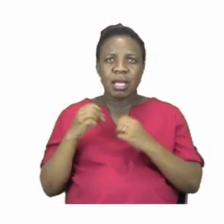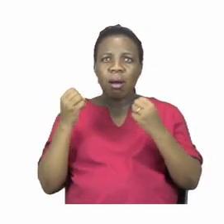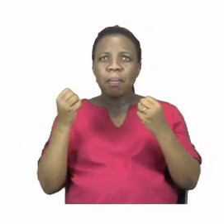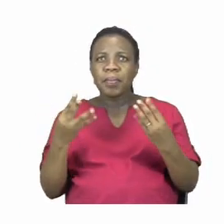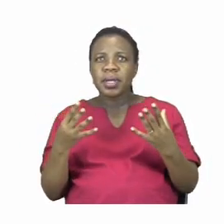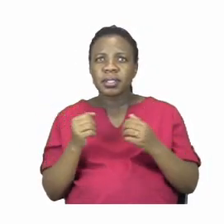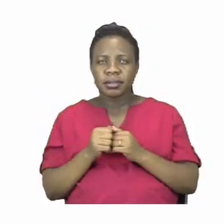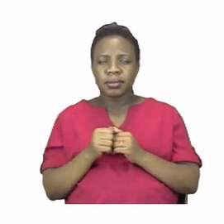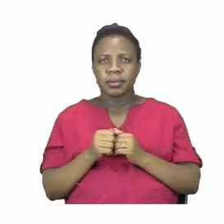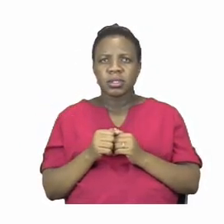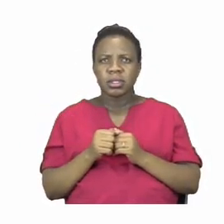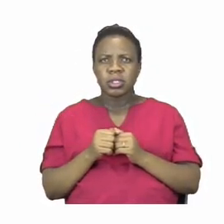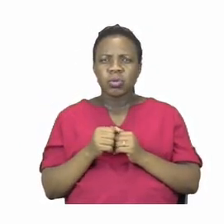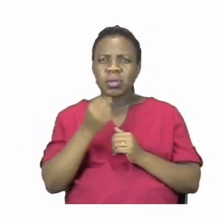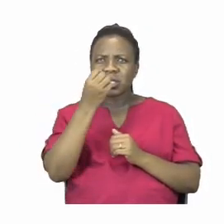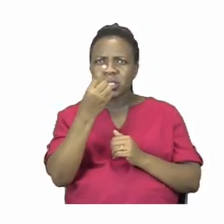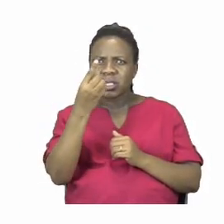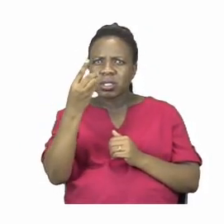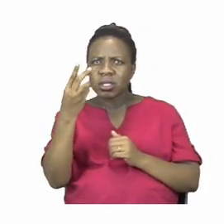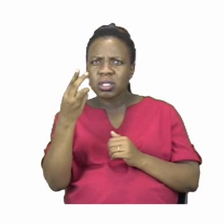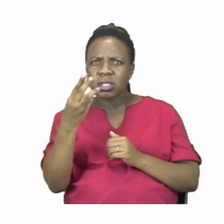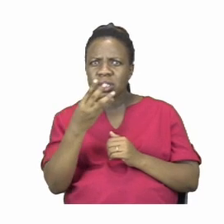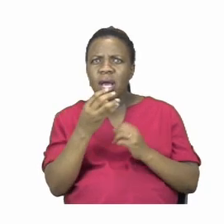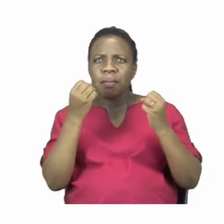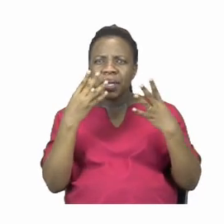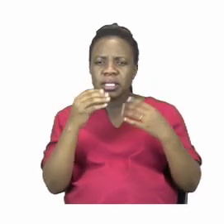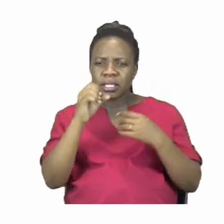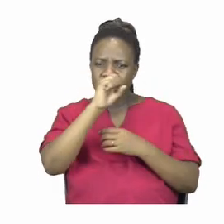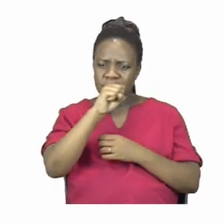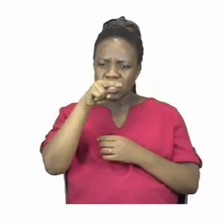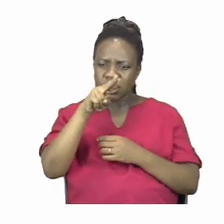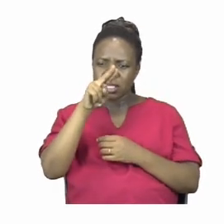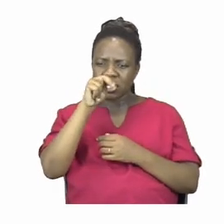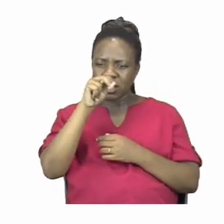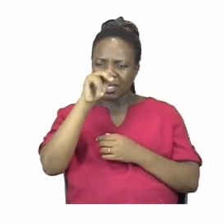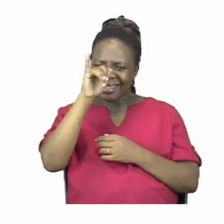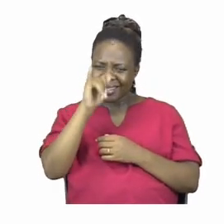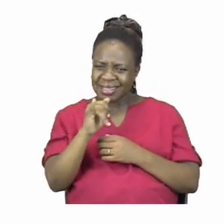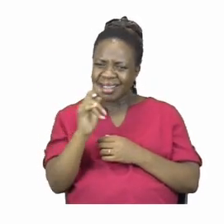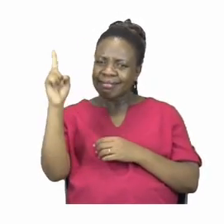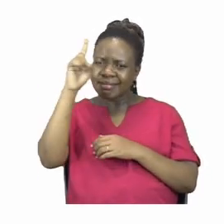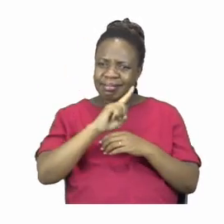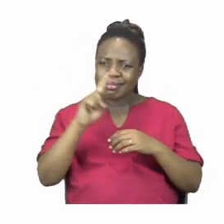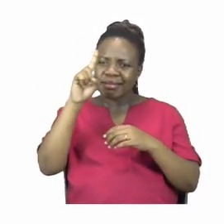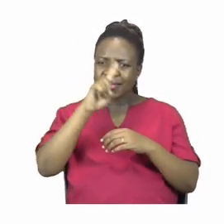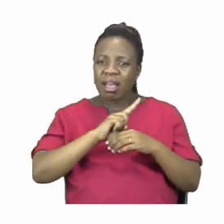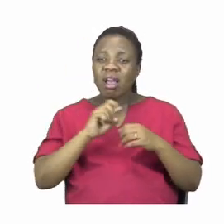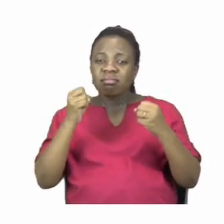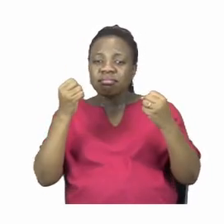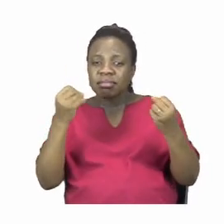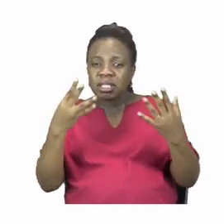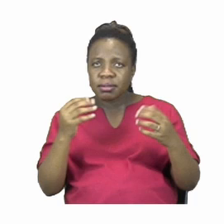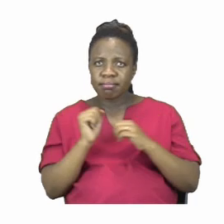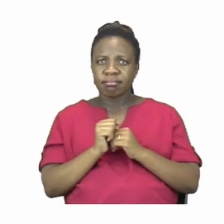the month of September, and then we have to count how many sunny days did we have. Now if you